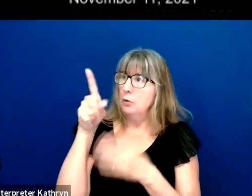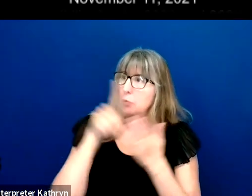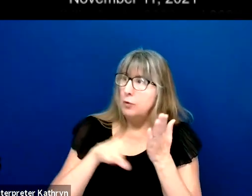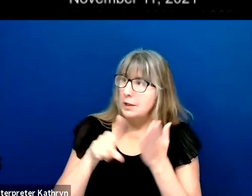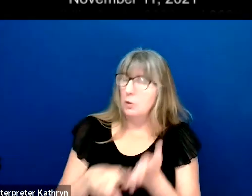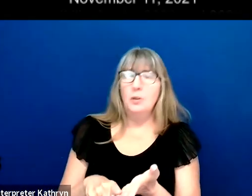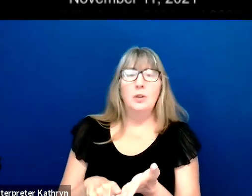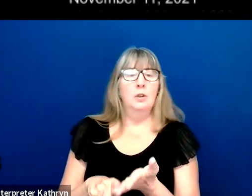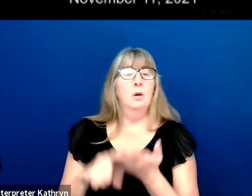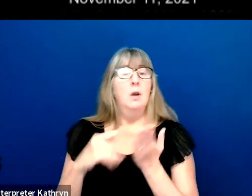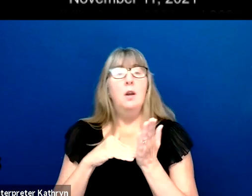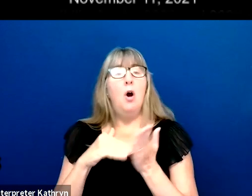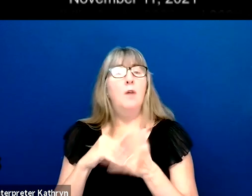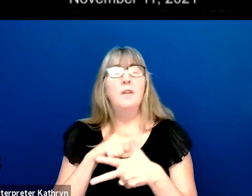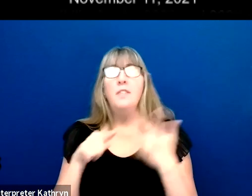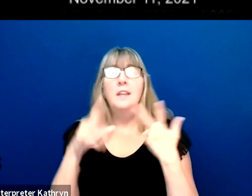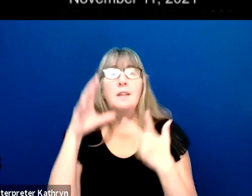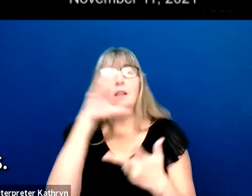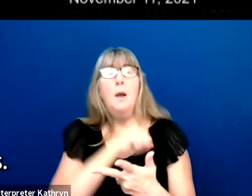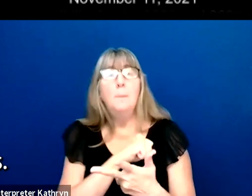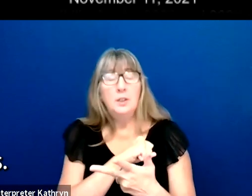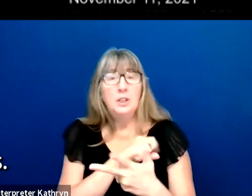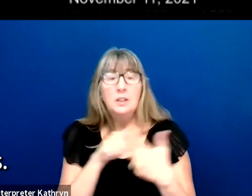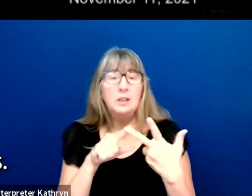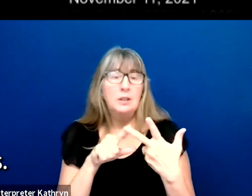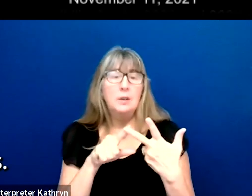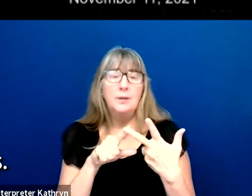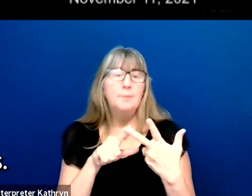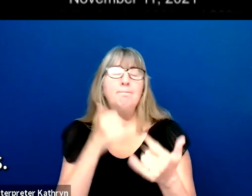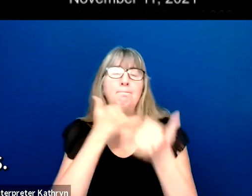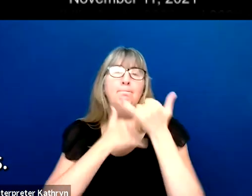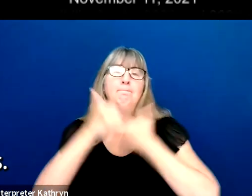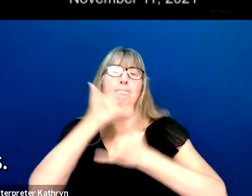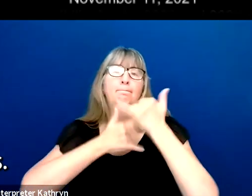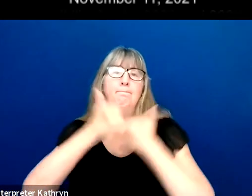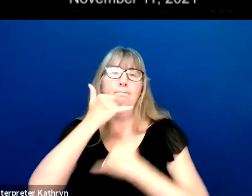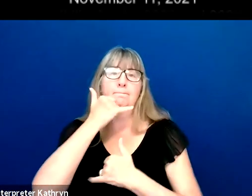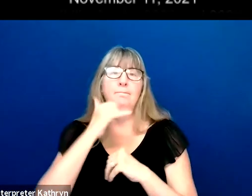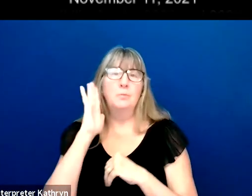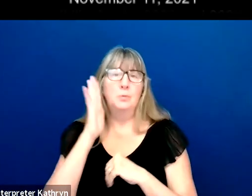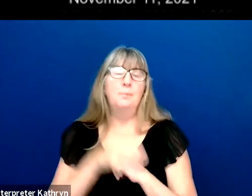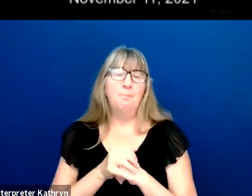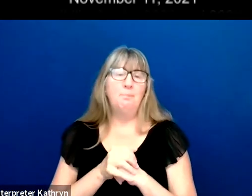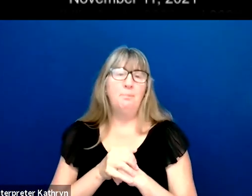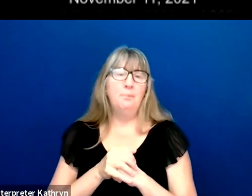And often these assumptions are assumptions that will actually lead to some serious potential challenges.